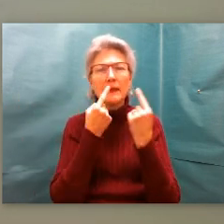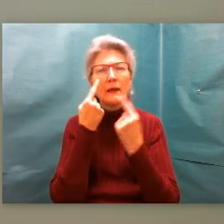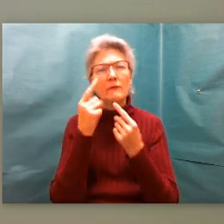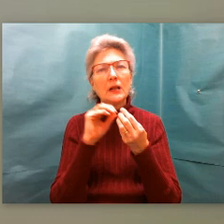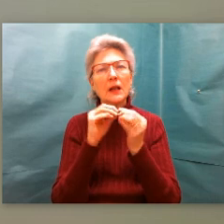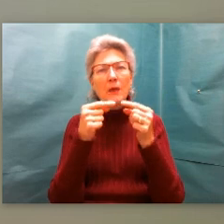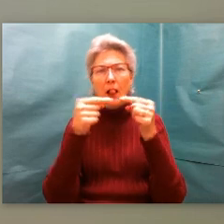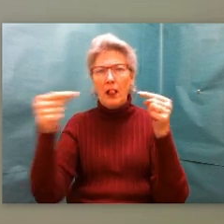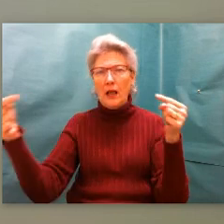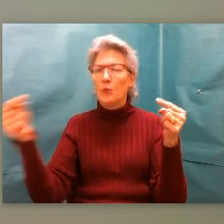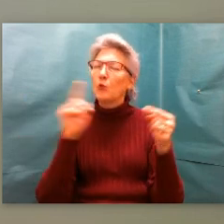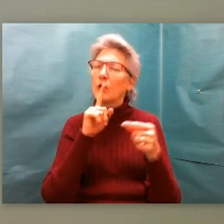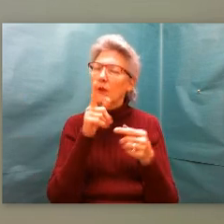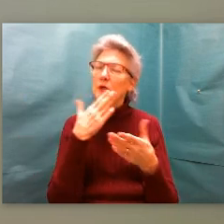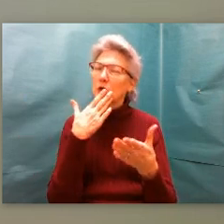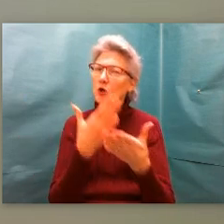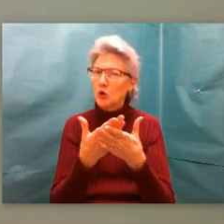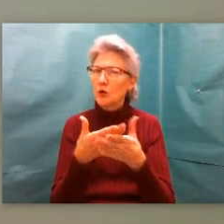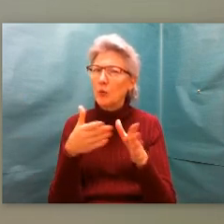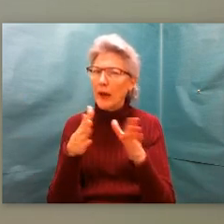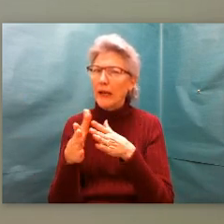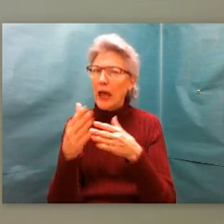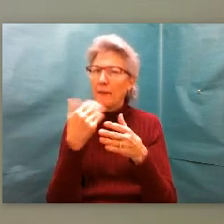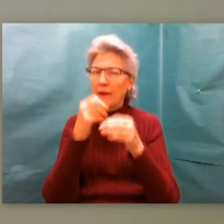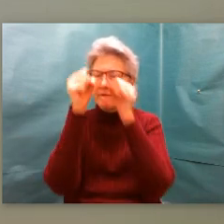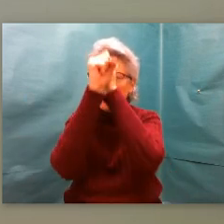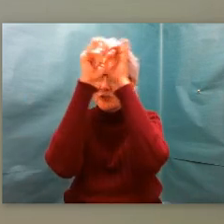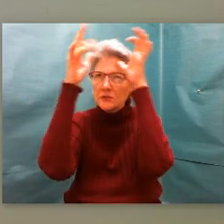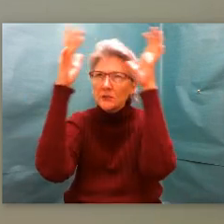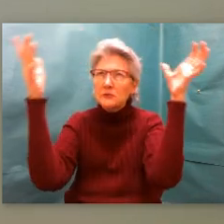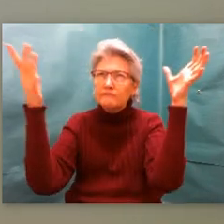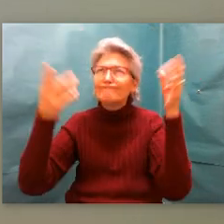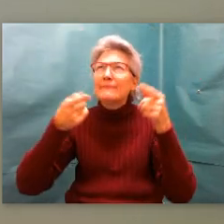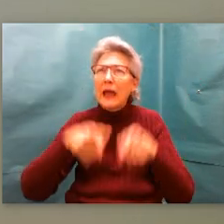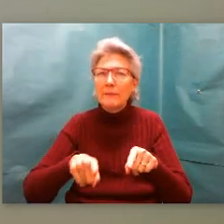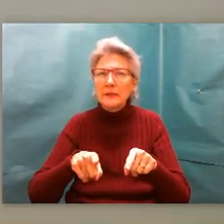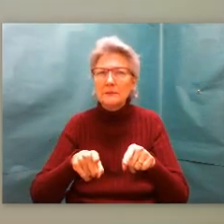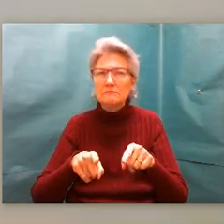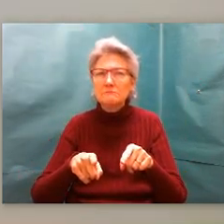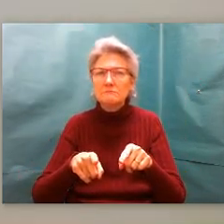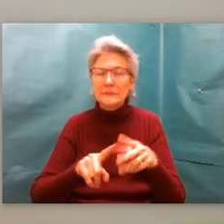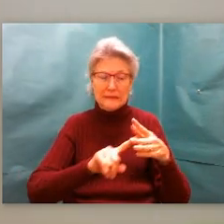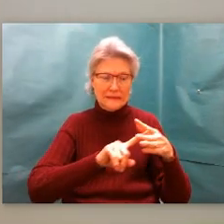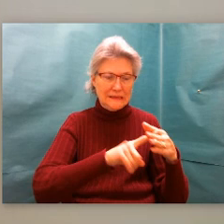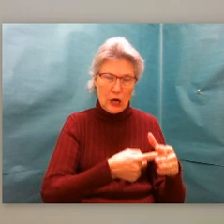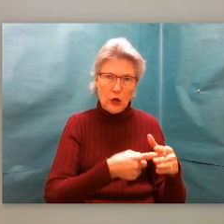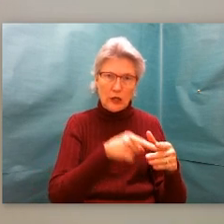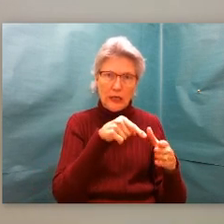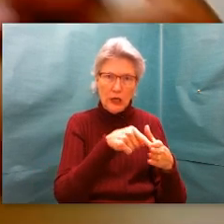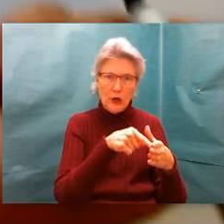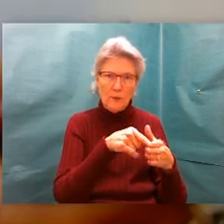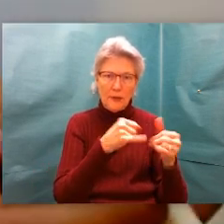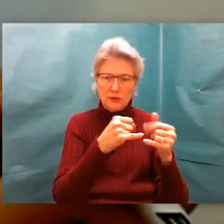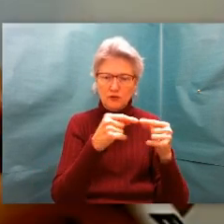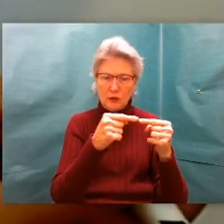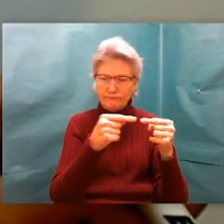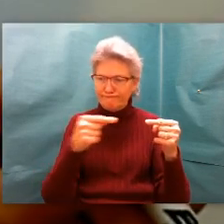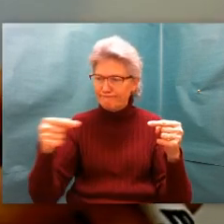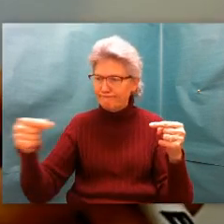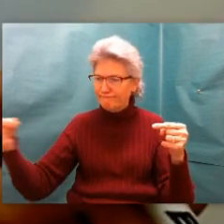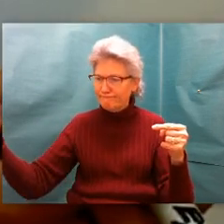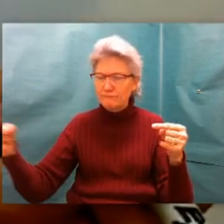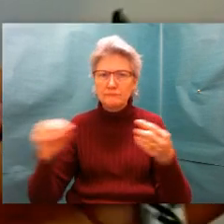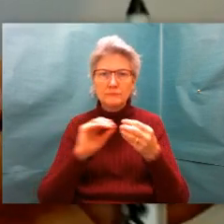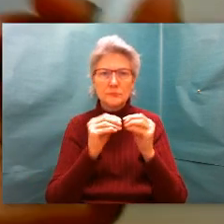number line is going to be a really great tool to help me visualize what's happening. So I'm going to start off by drawing myself a number